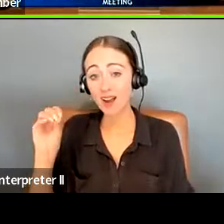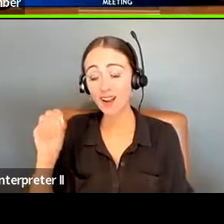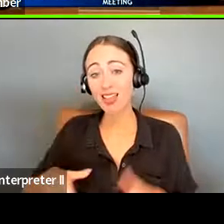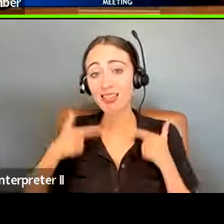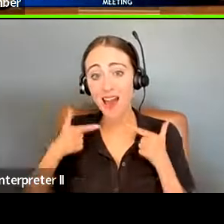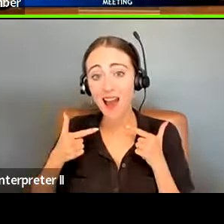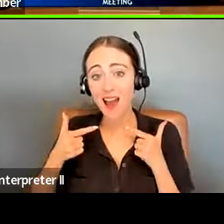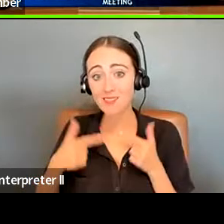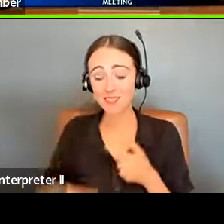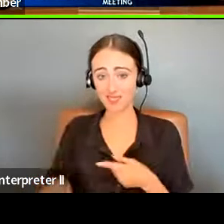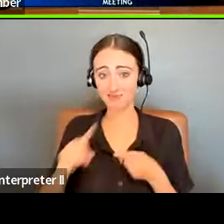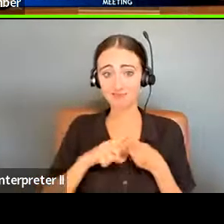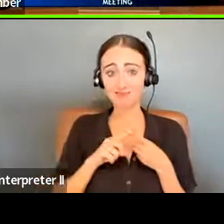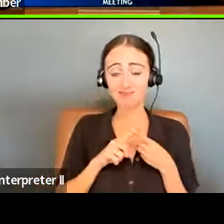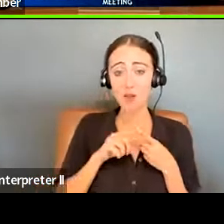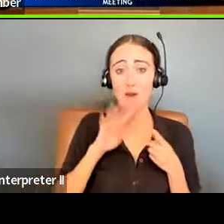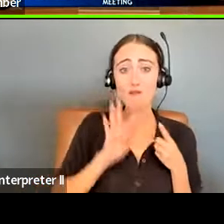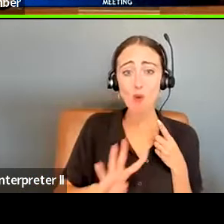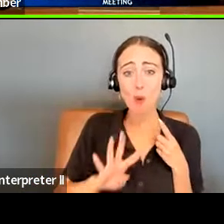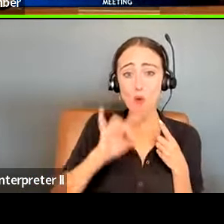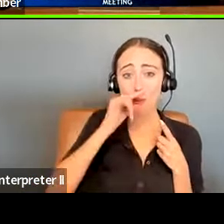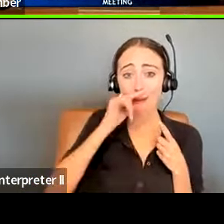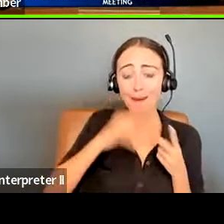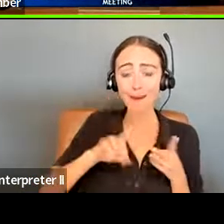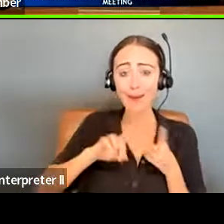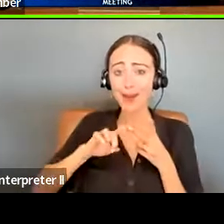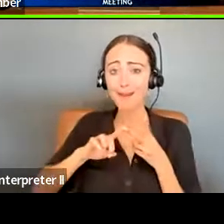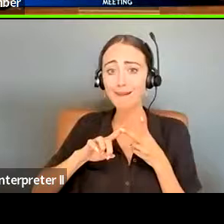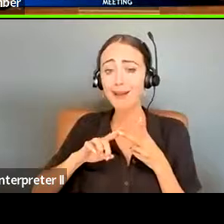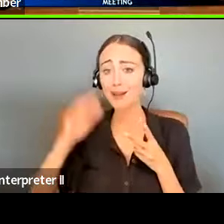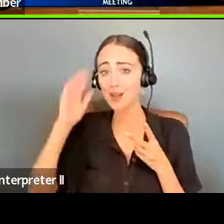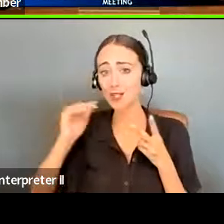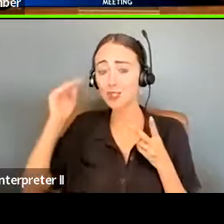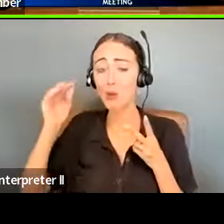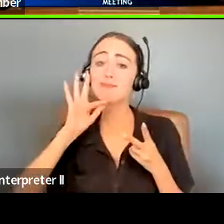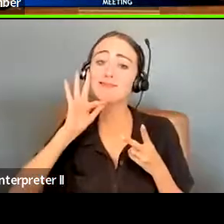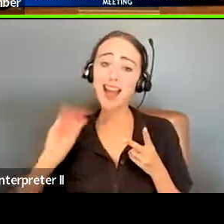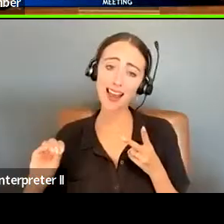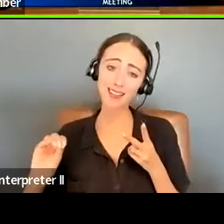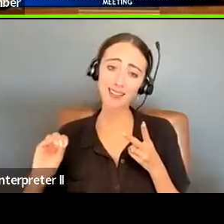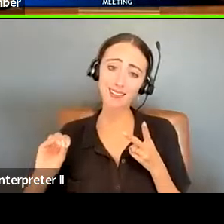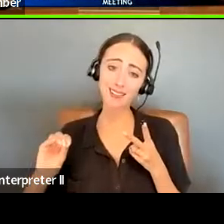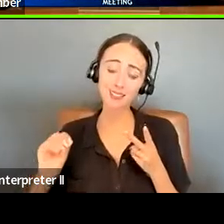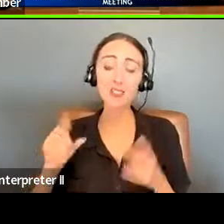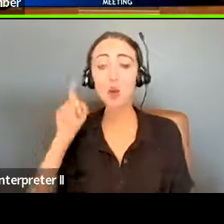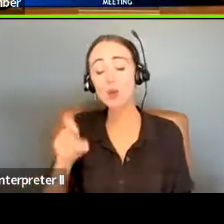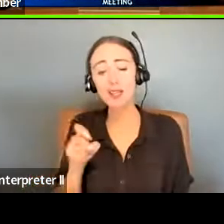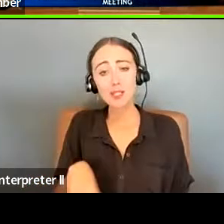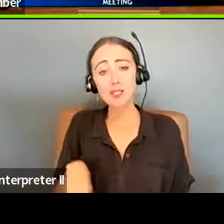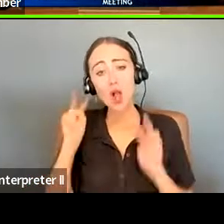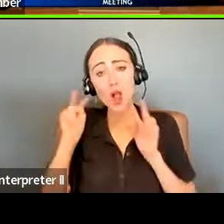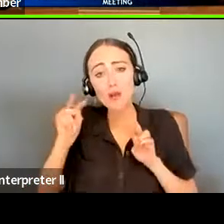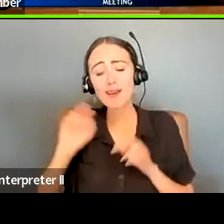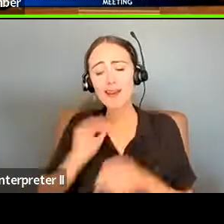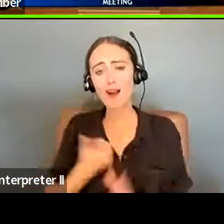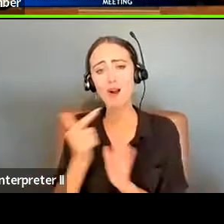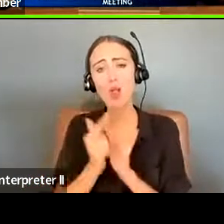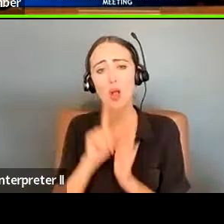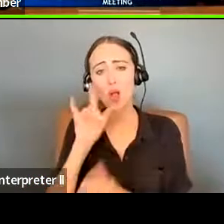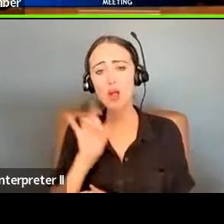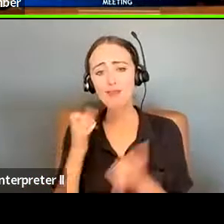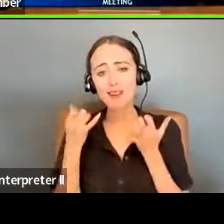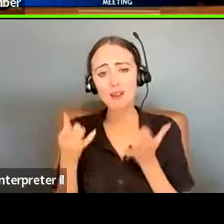a 90-year-old adult. That's not the direction we need to be moving, which means we have to take a new look at what our laws look